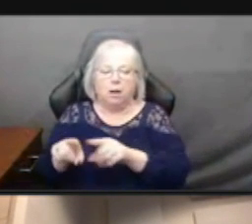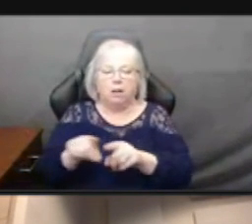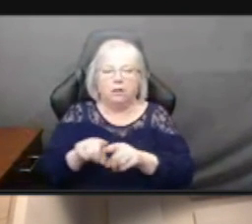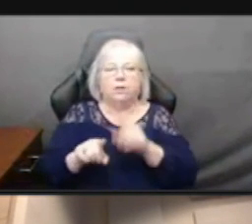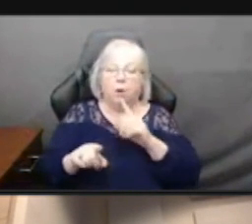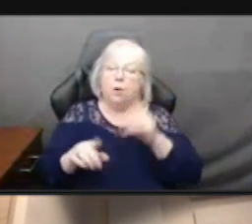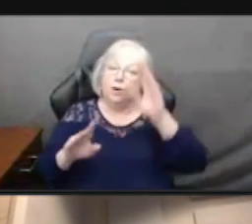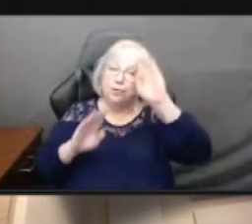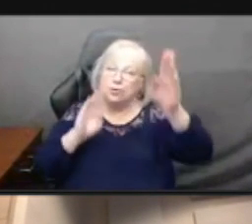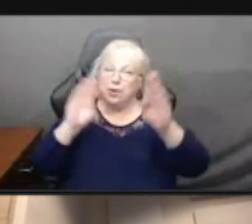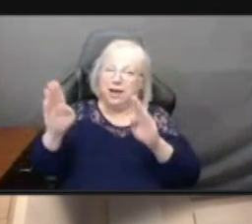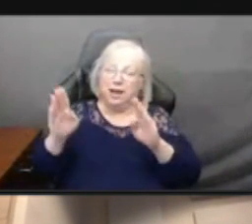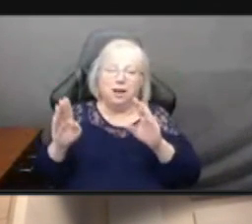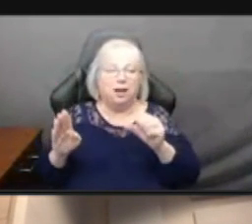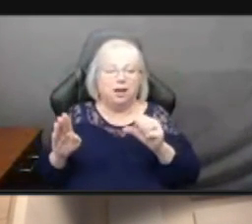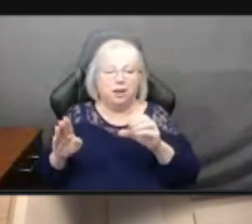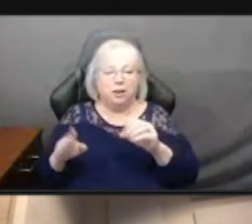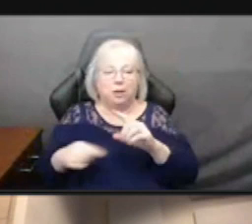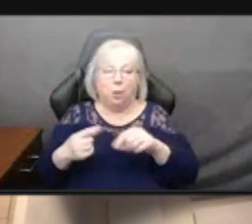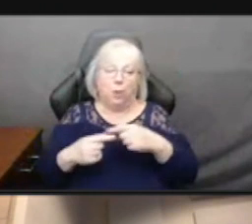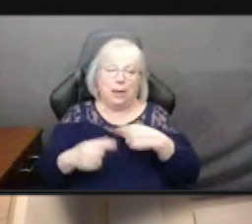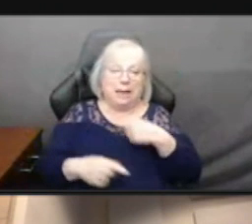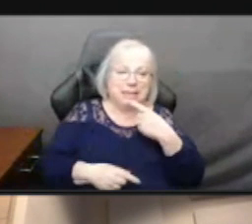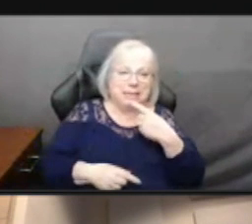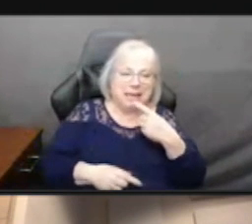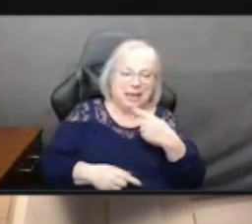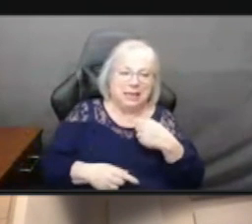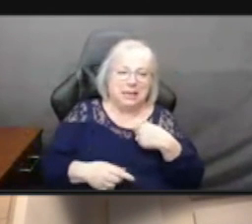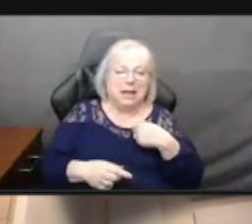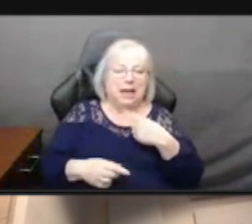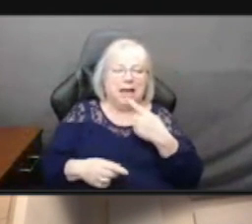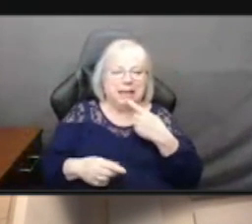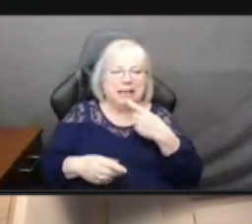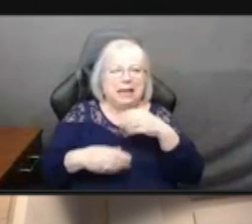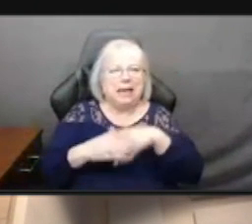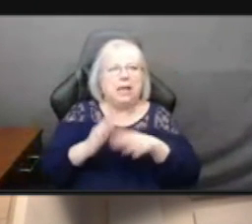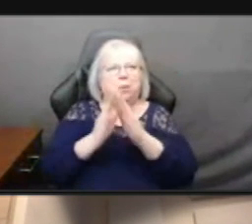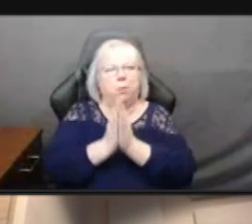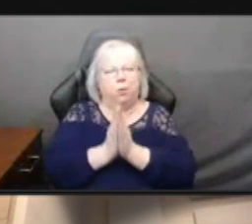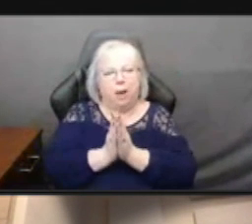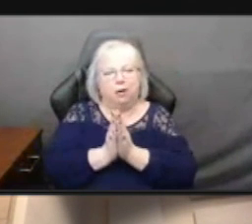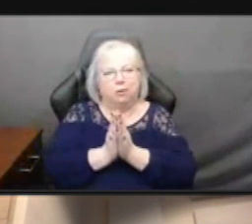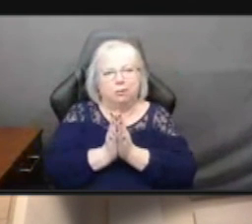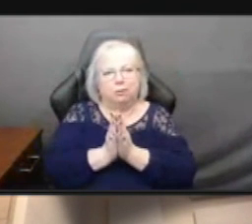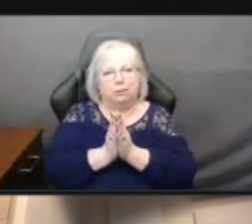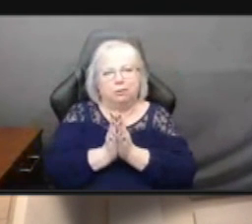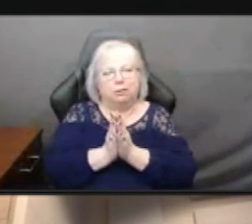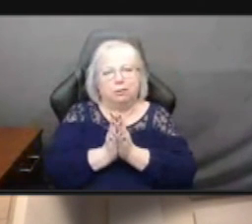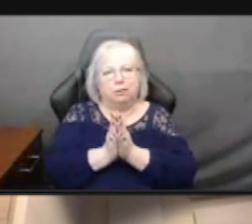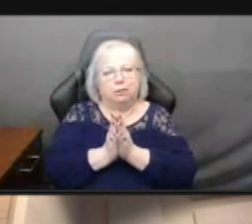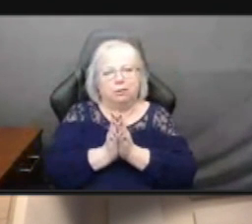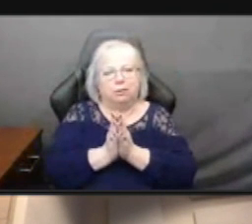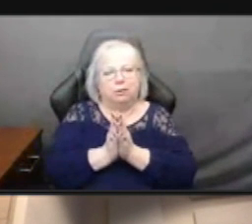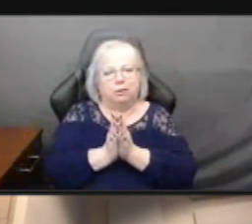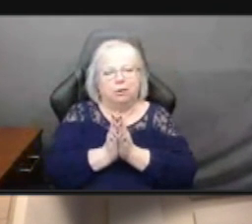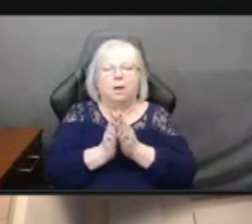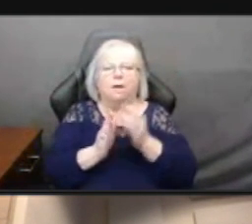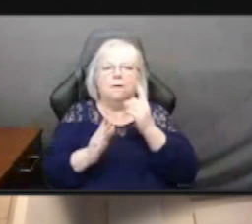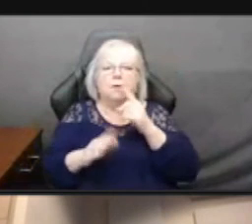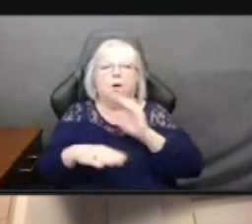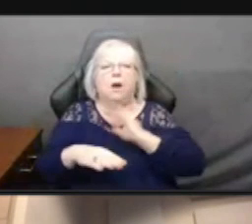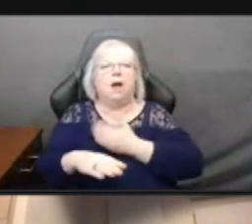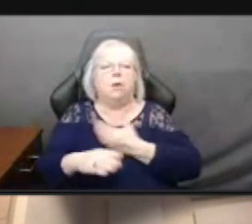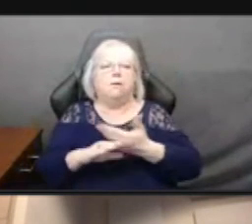the difference, when I said it in a prayer on our former director,